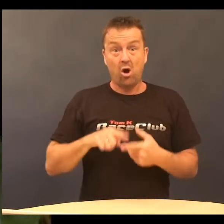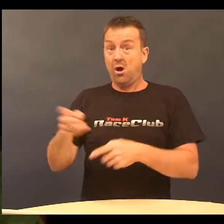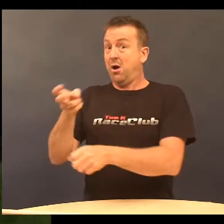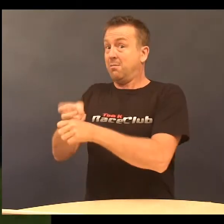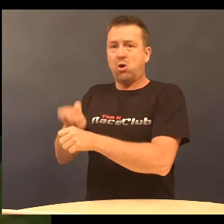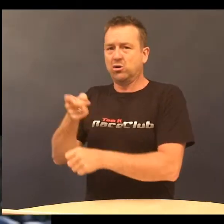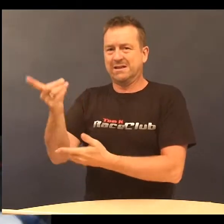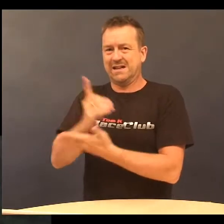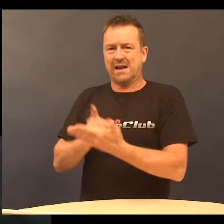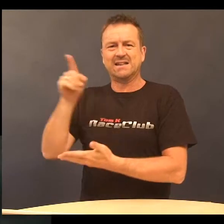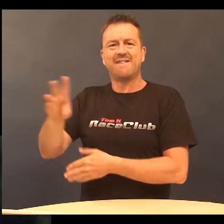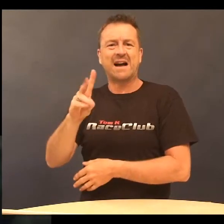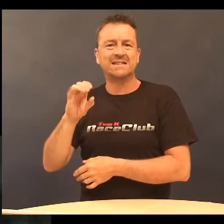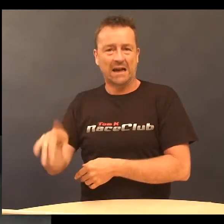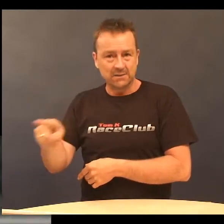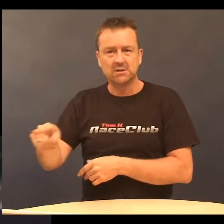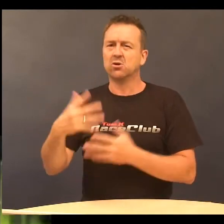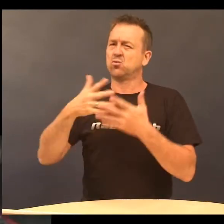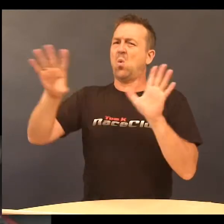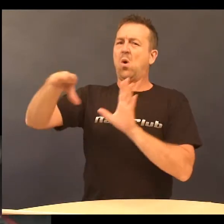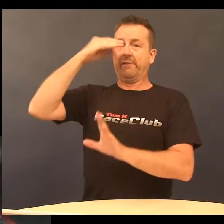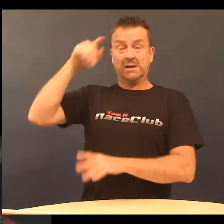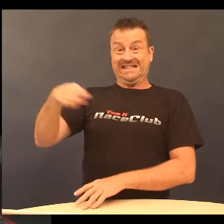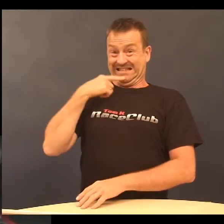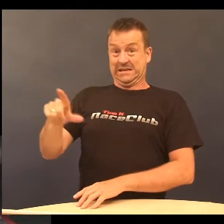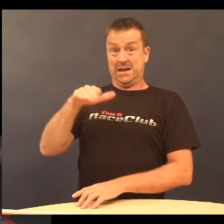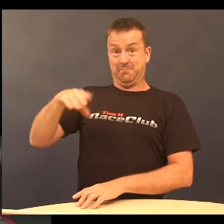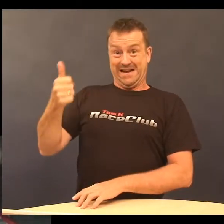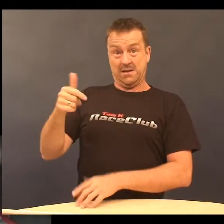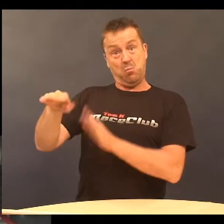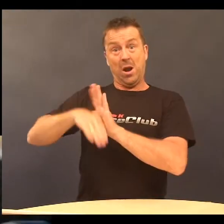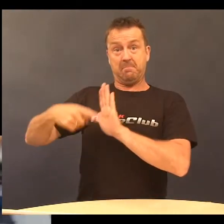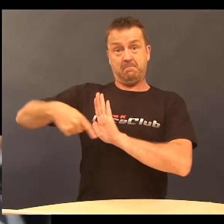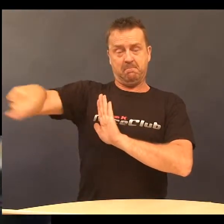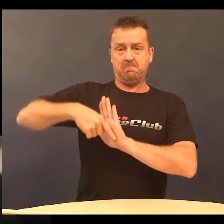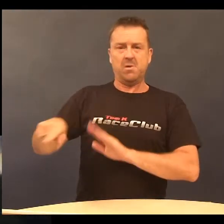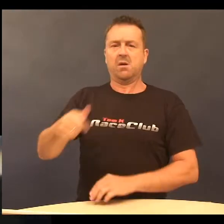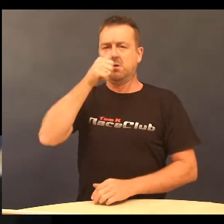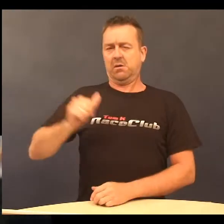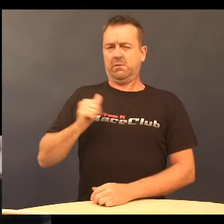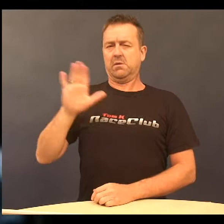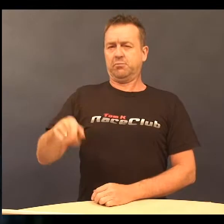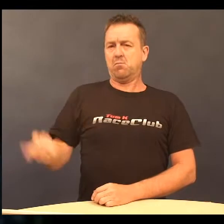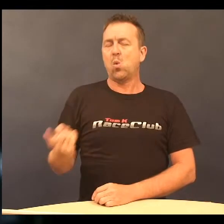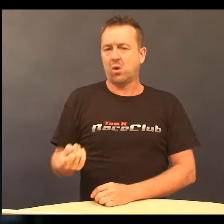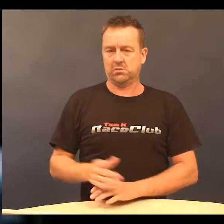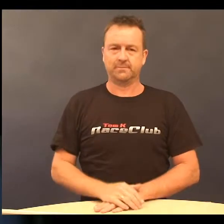in Weissach has a great deal of experience and says that the LMP1 program is their engineers' priority.